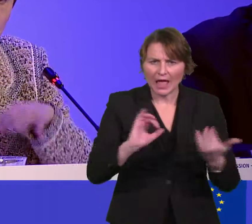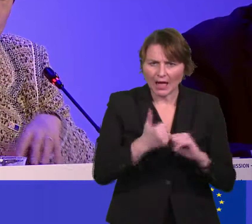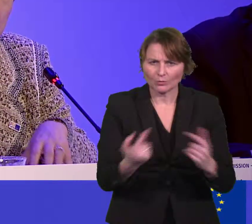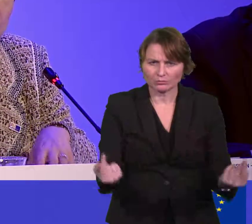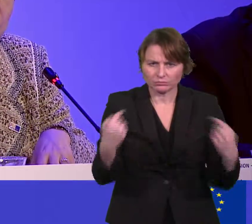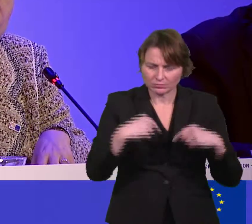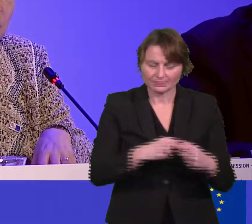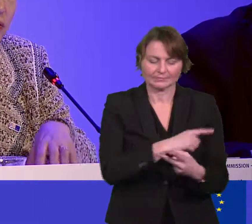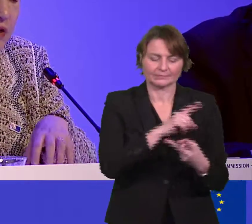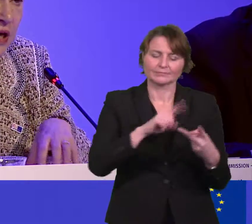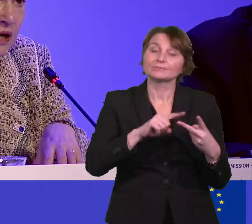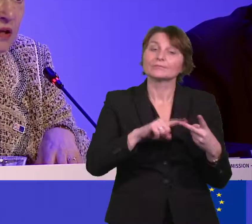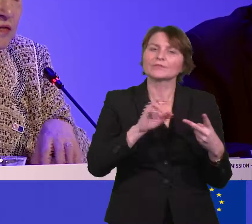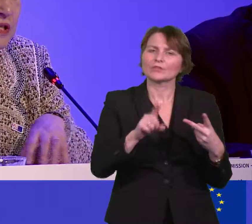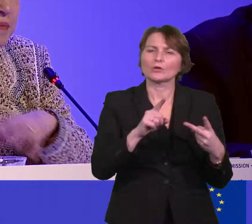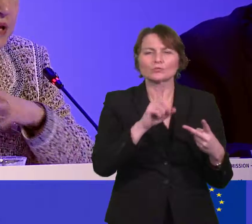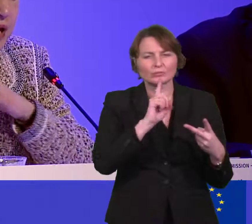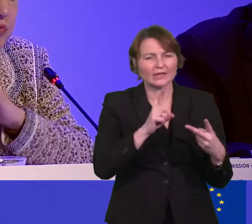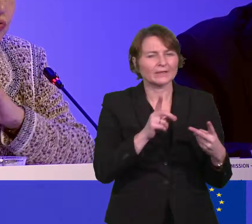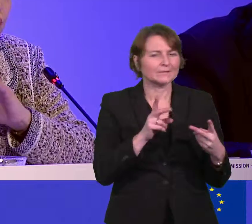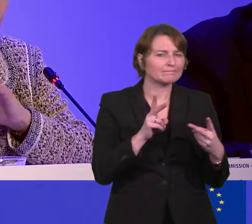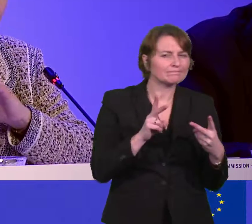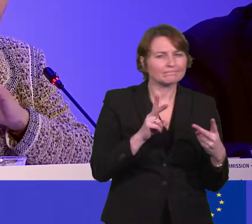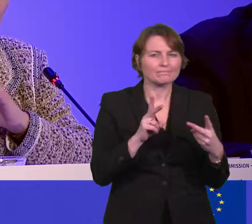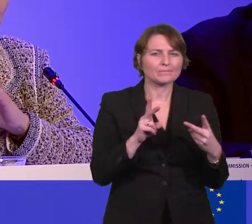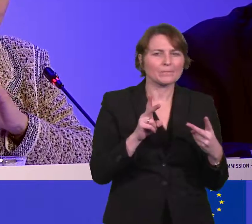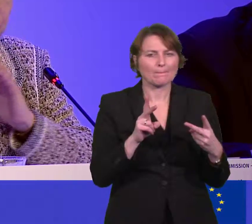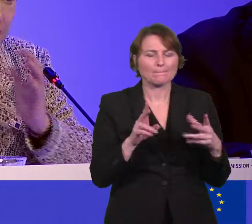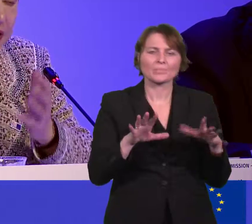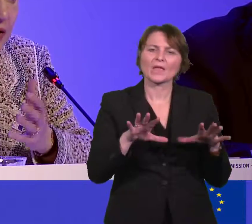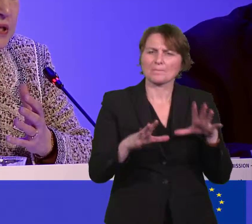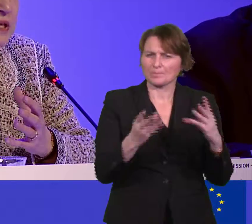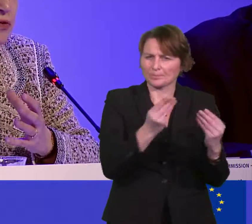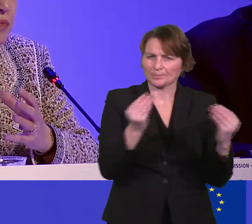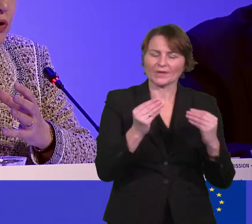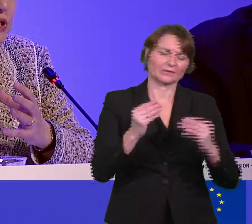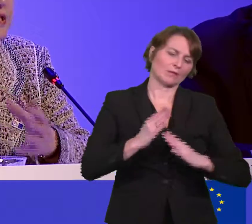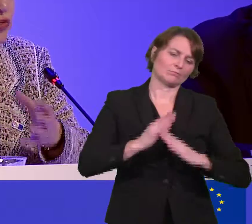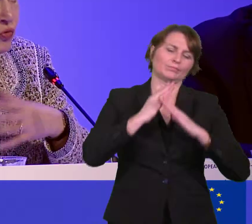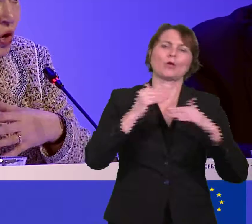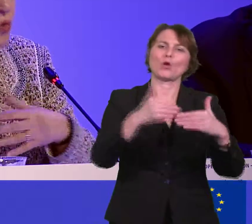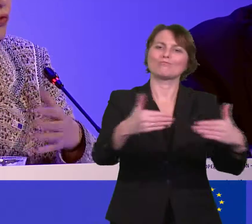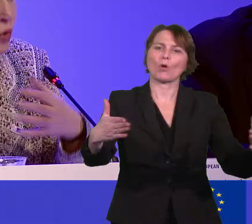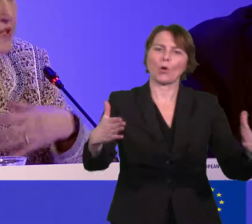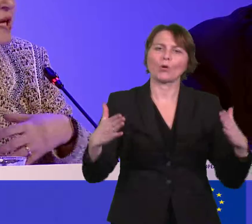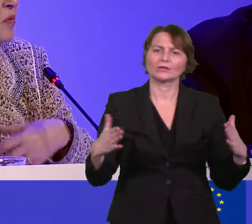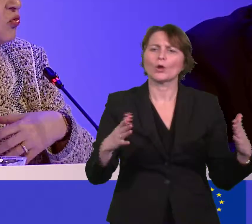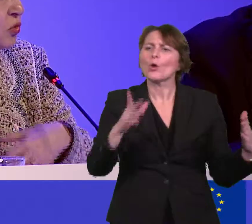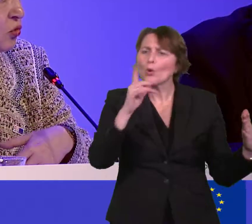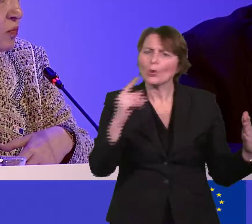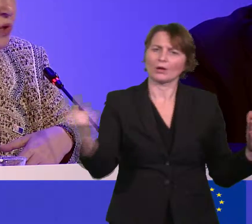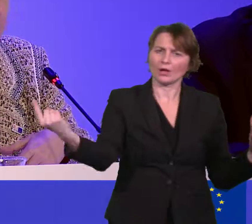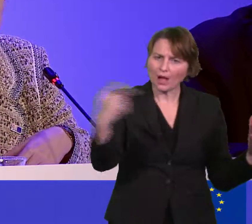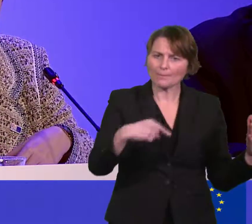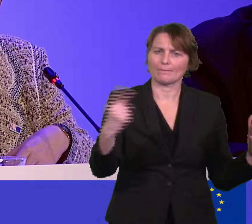takes into account the criticality of us being able to protect our external borders and to know who is coming